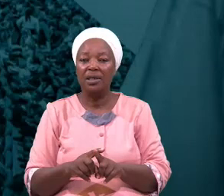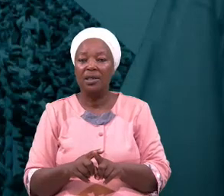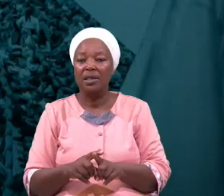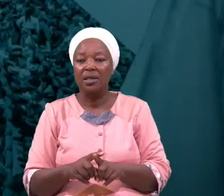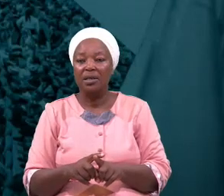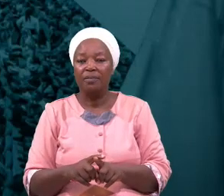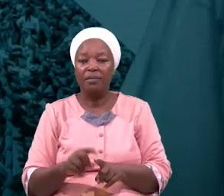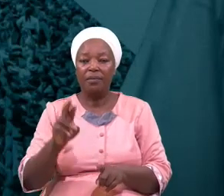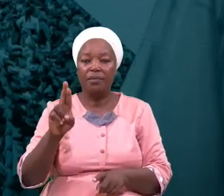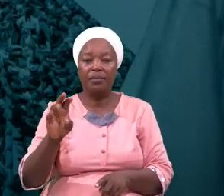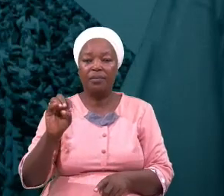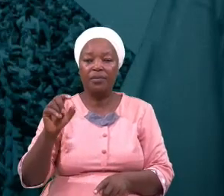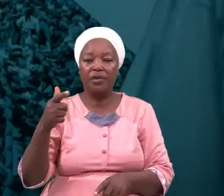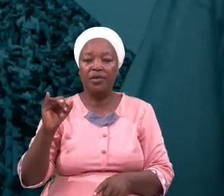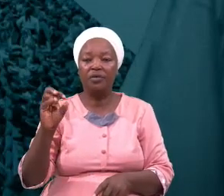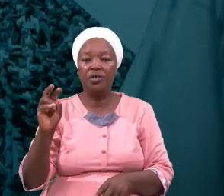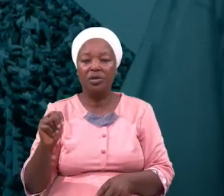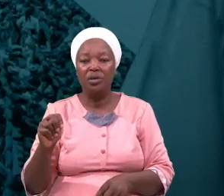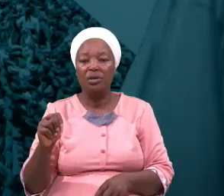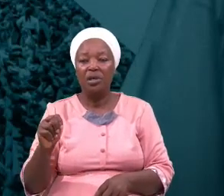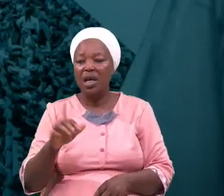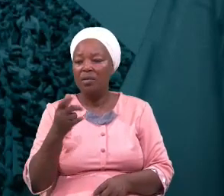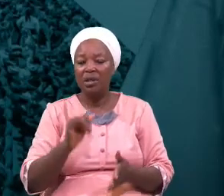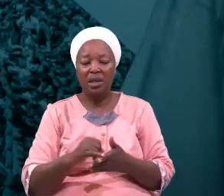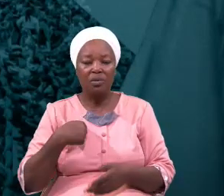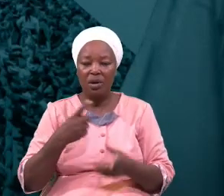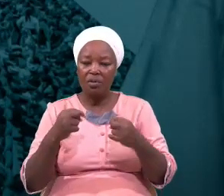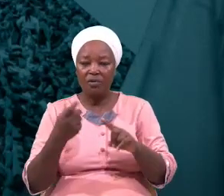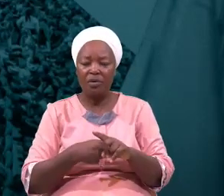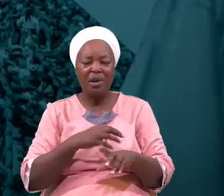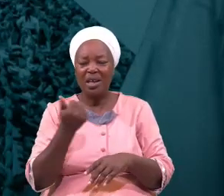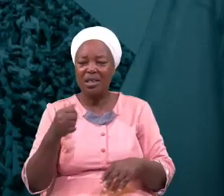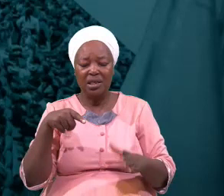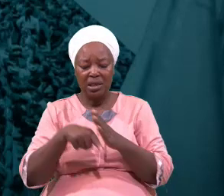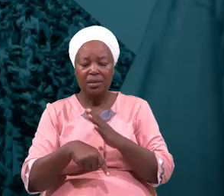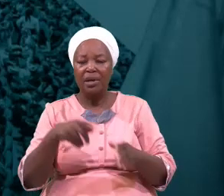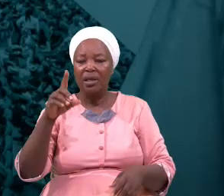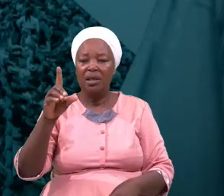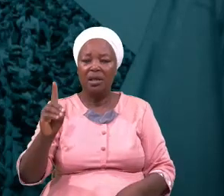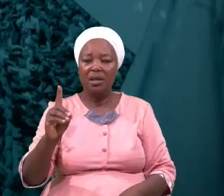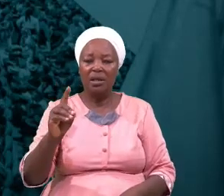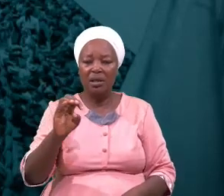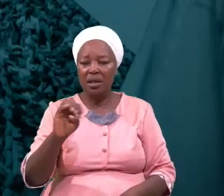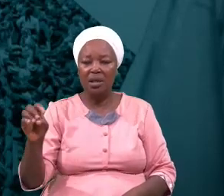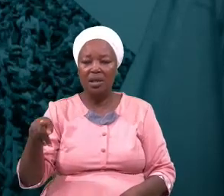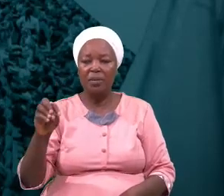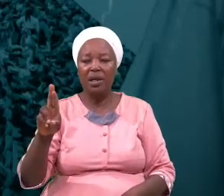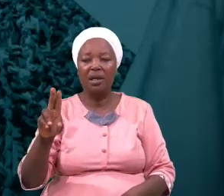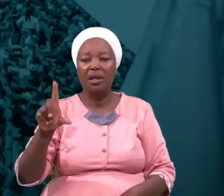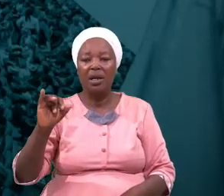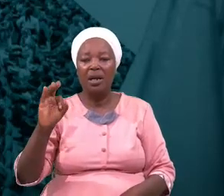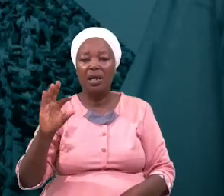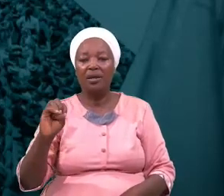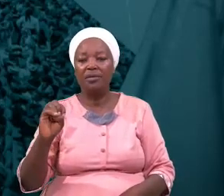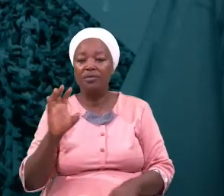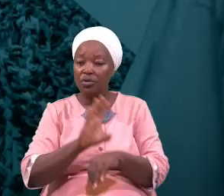regions, wherever we are coming from. Our leaders that brought you here will be able to tell you where the